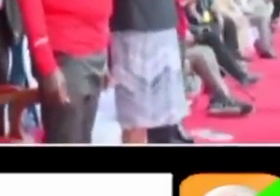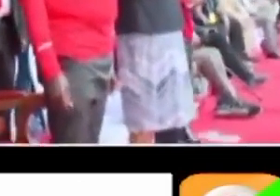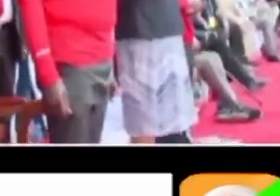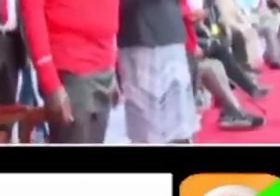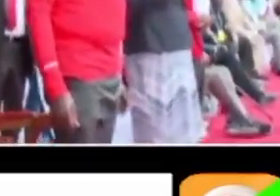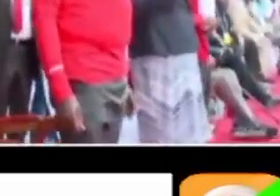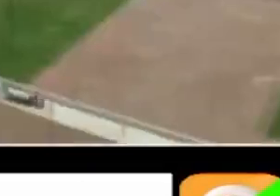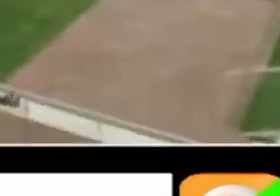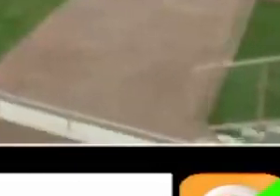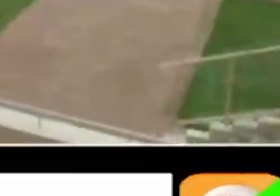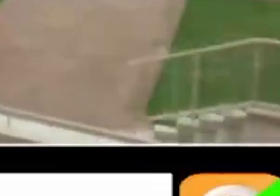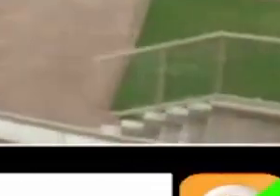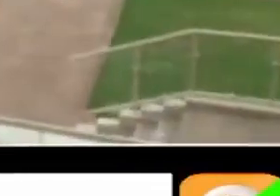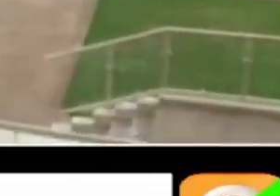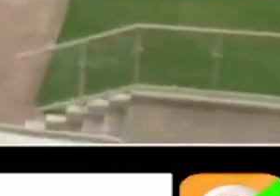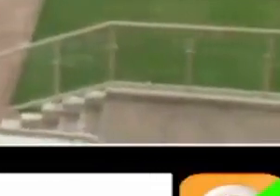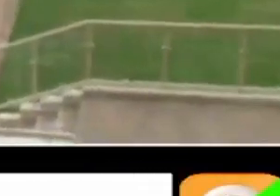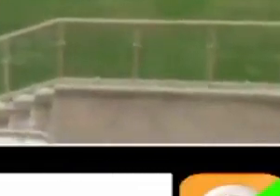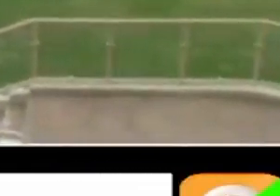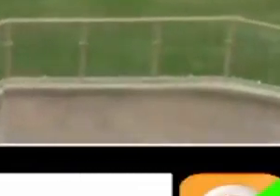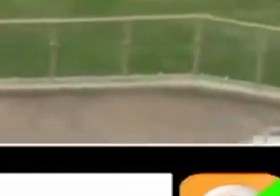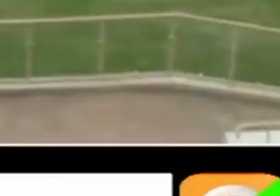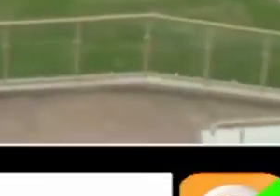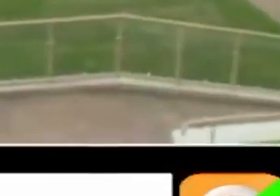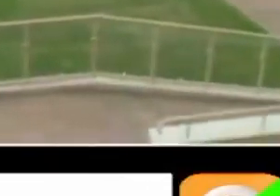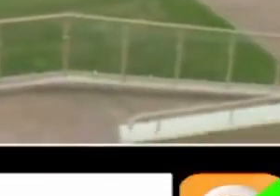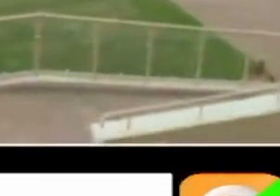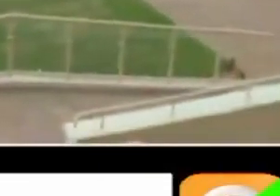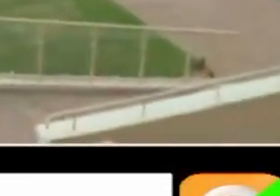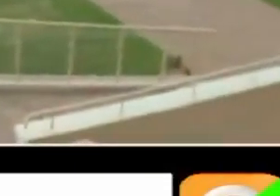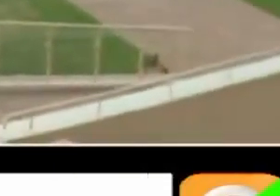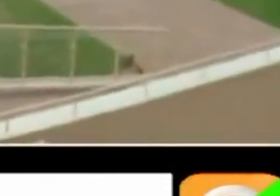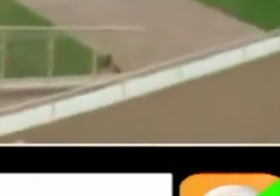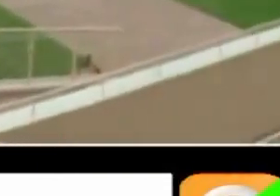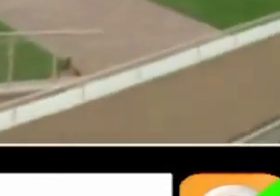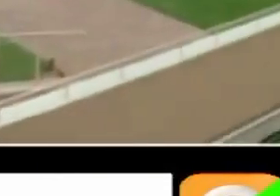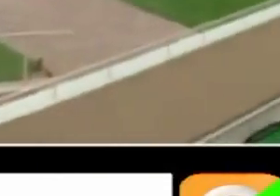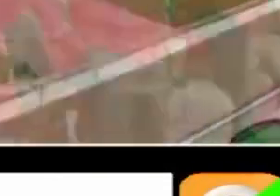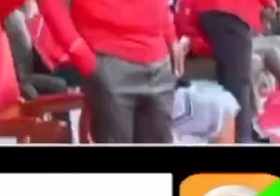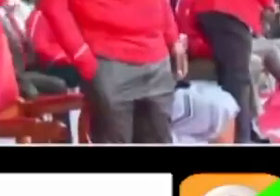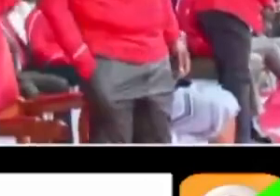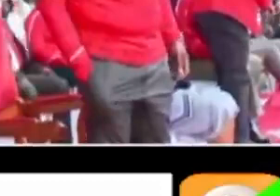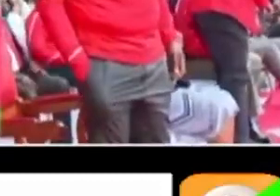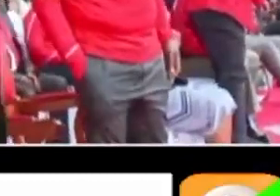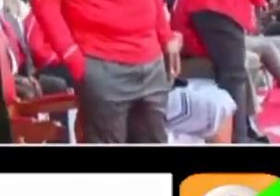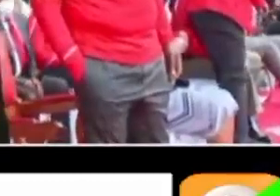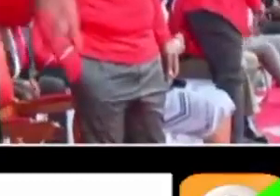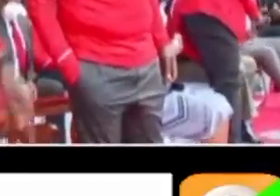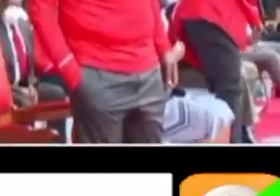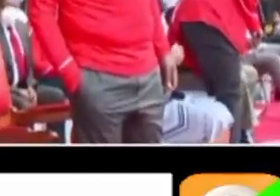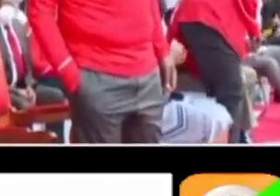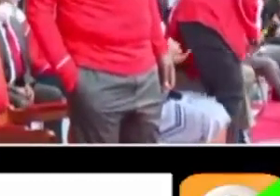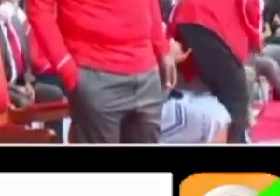competitor Odinga could not see eye to eye. The two leaders had not so kind words for each other.